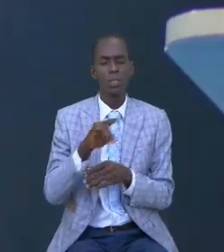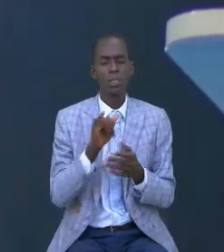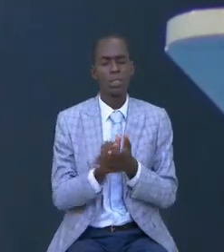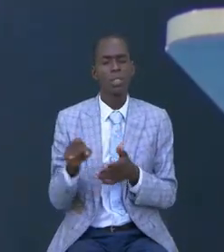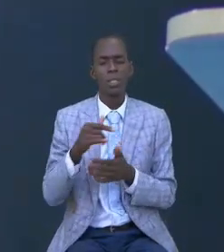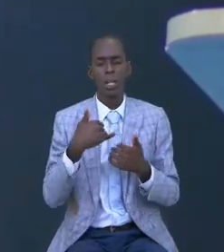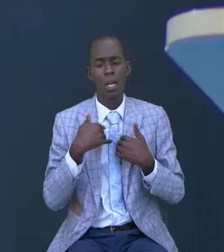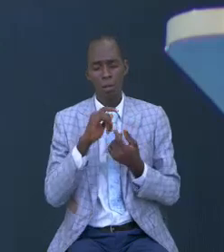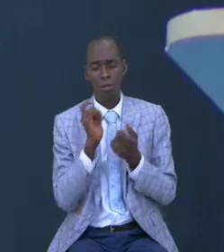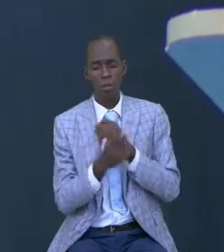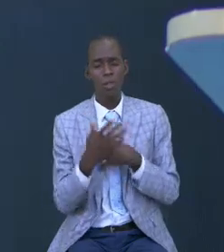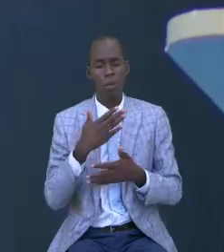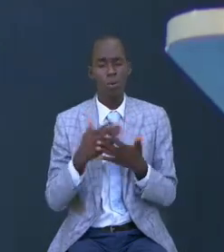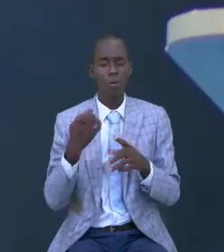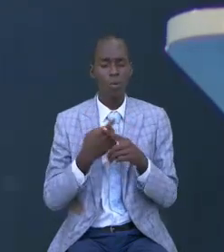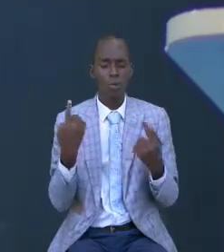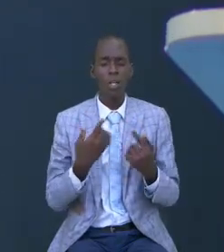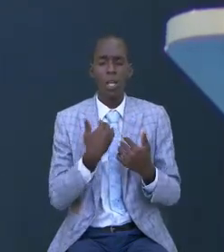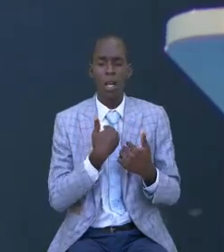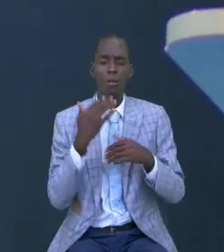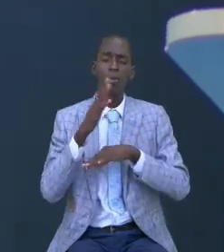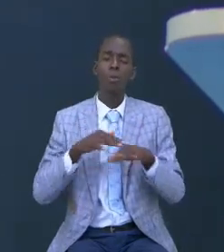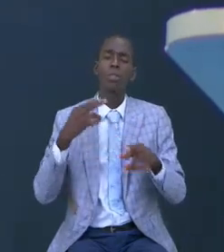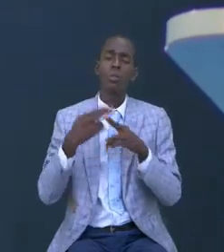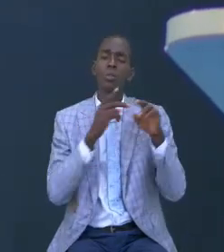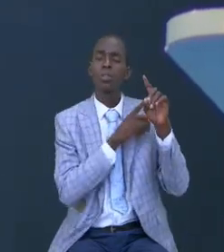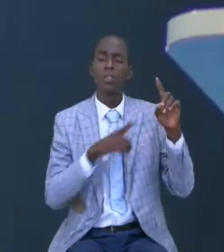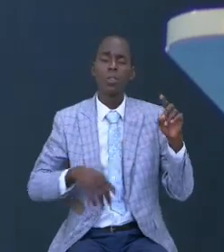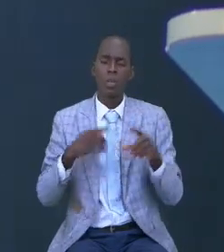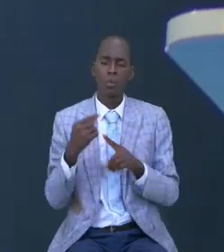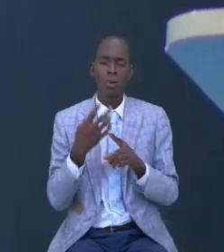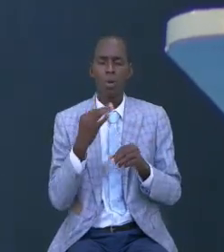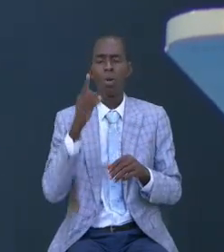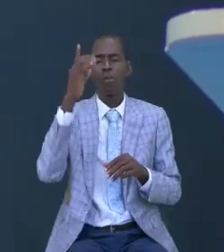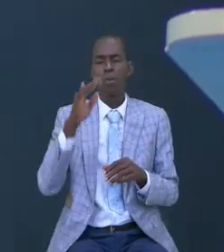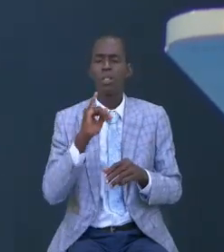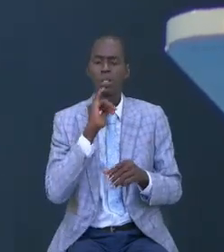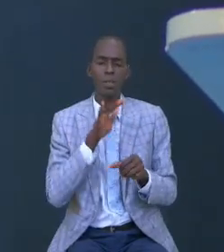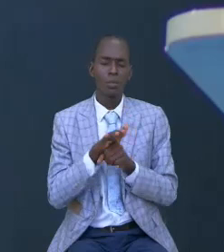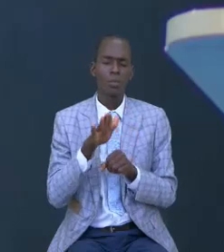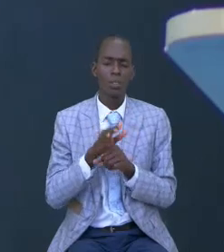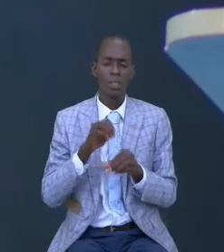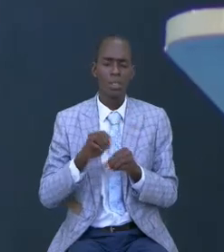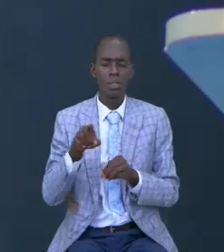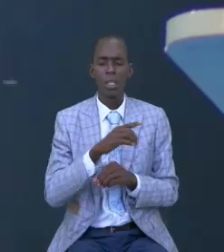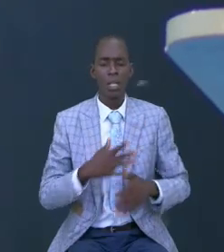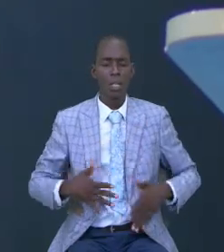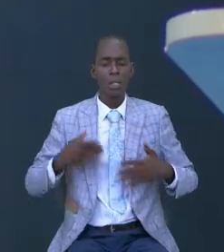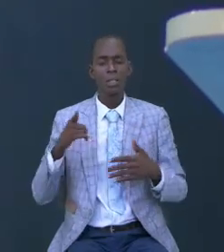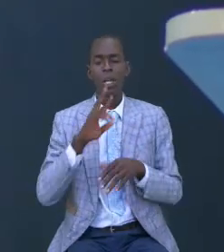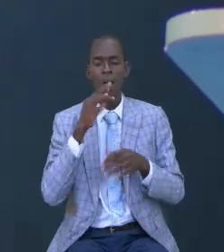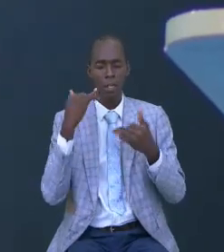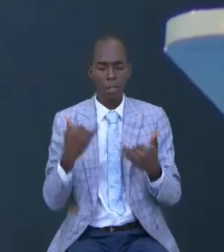sin. They have called upon the name of the Lord, and the word of God is fulfilled in their lives. They are